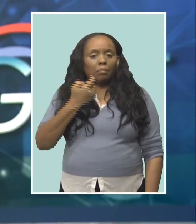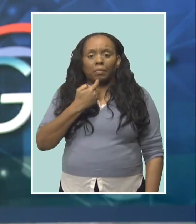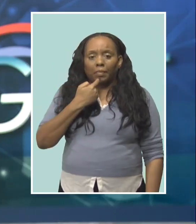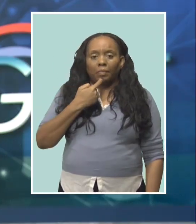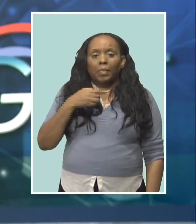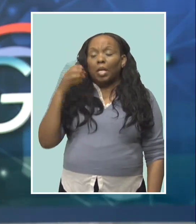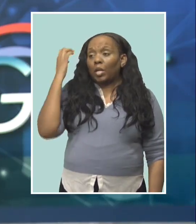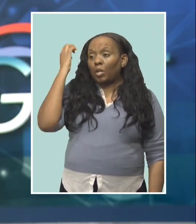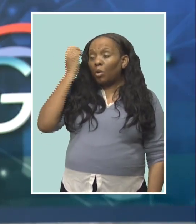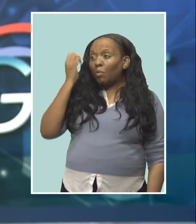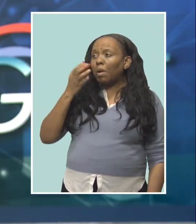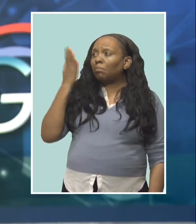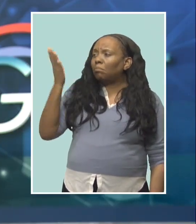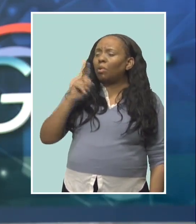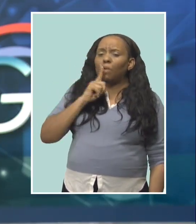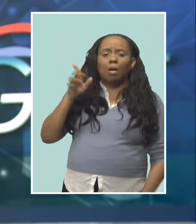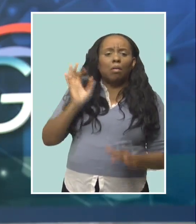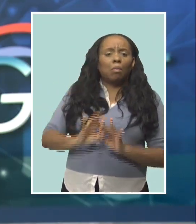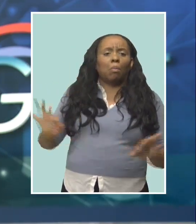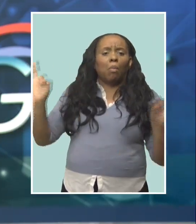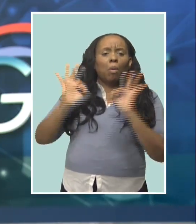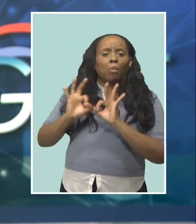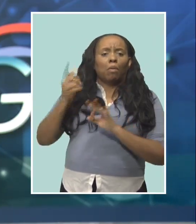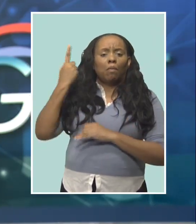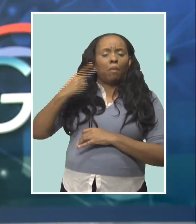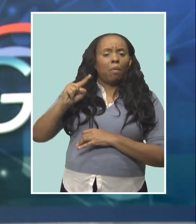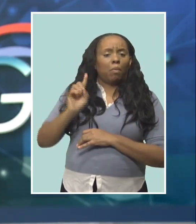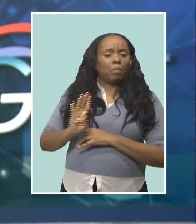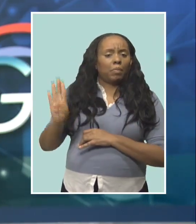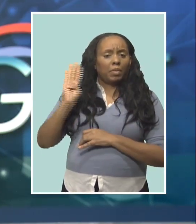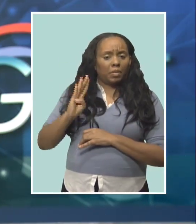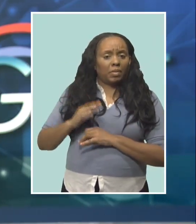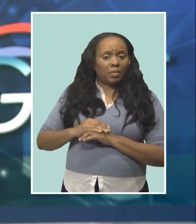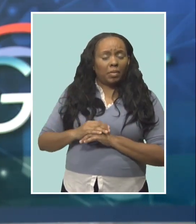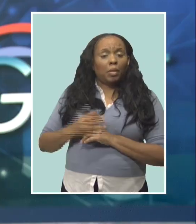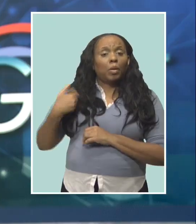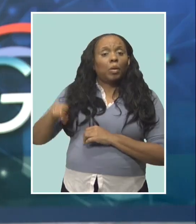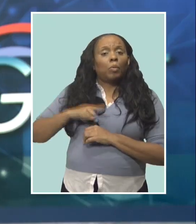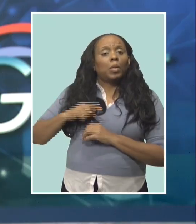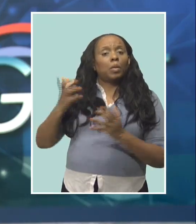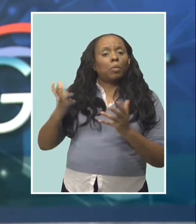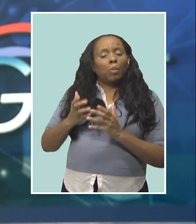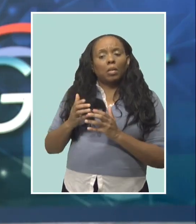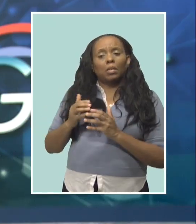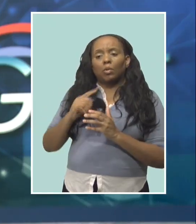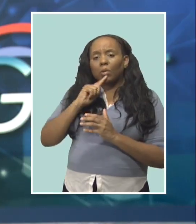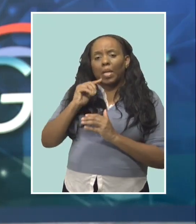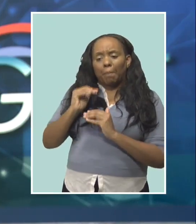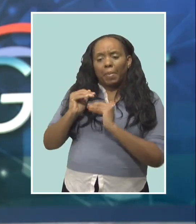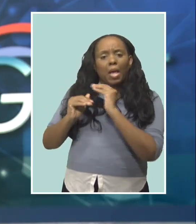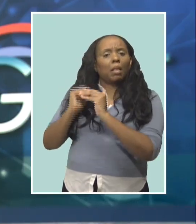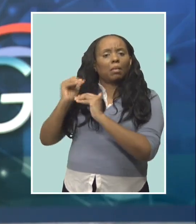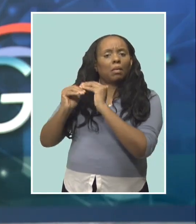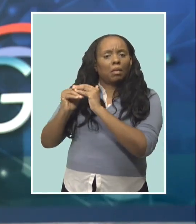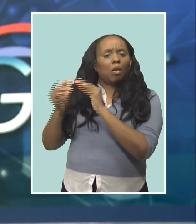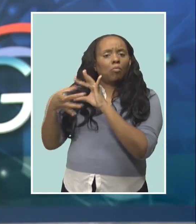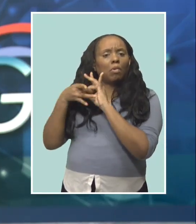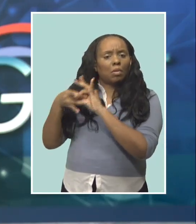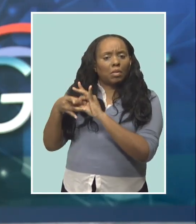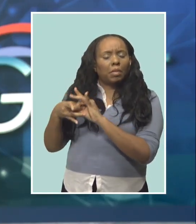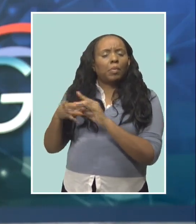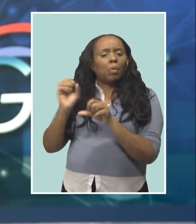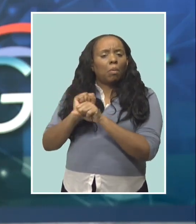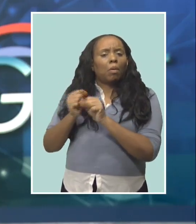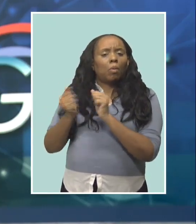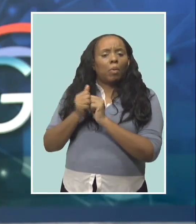the European market is important for Barbados, and she adds Barbados continues to build on its relationships, working with airline partners as